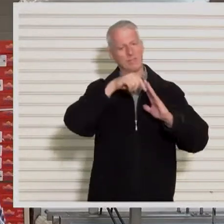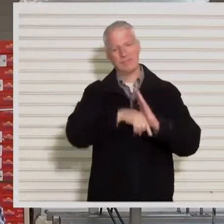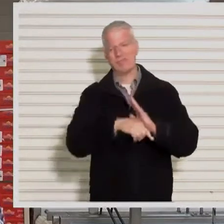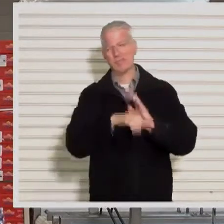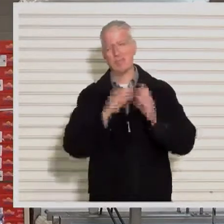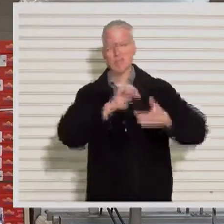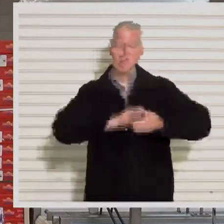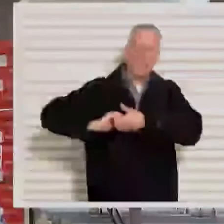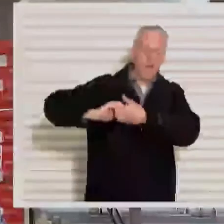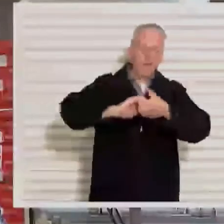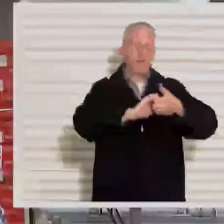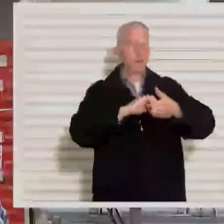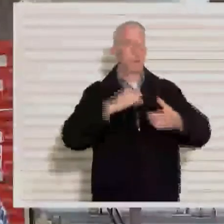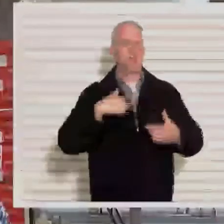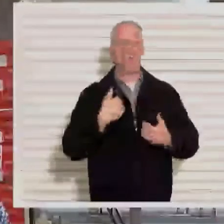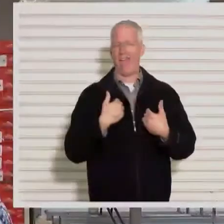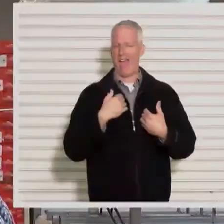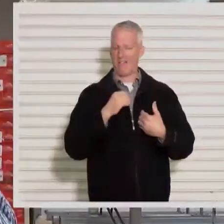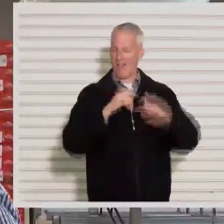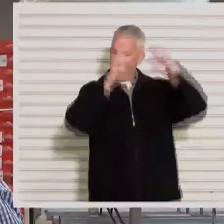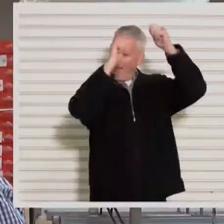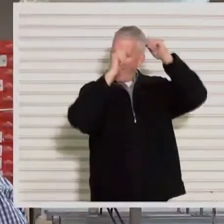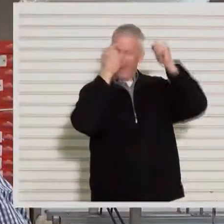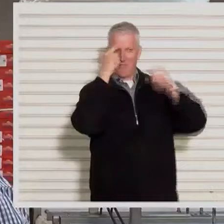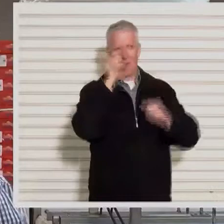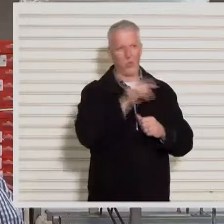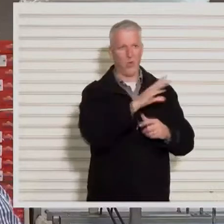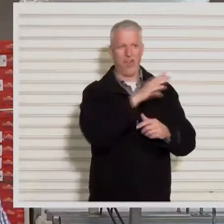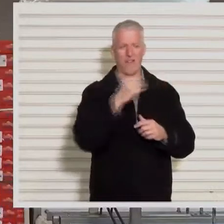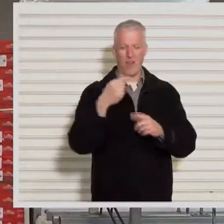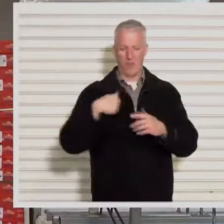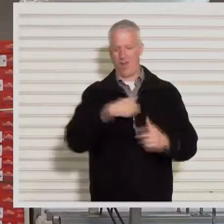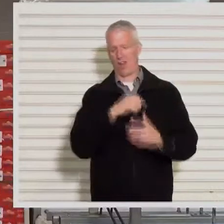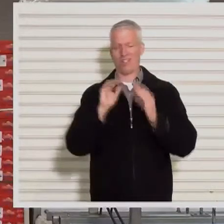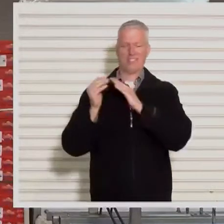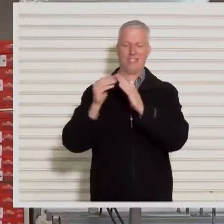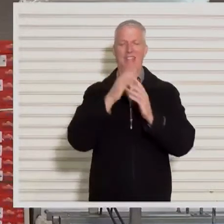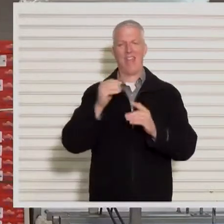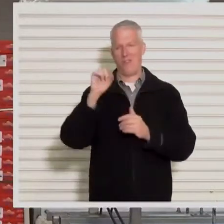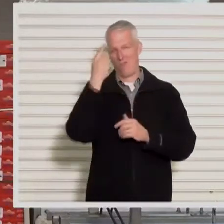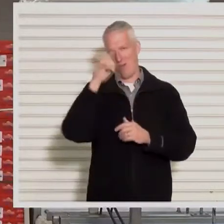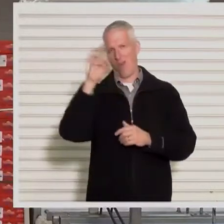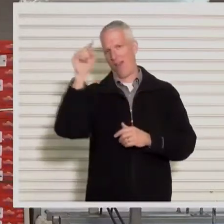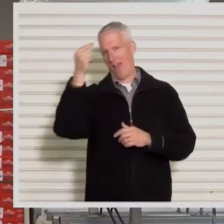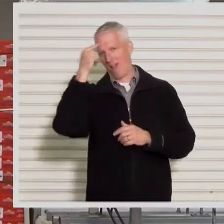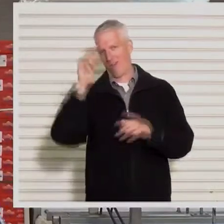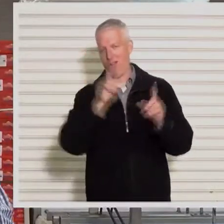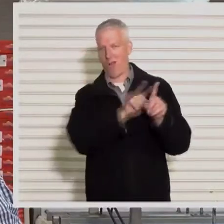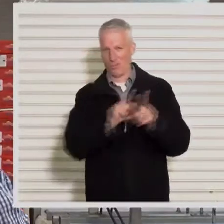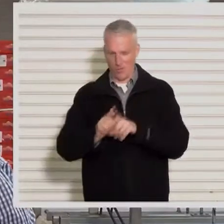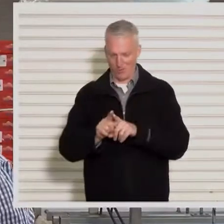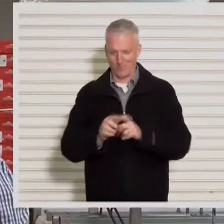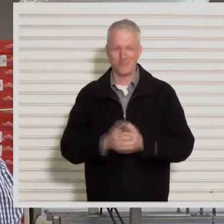a City of Coachella hat for you, and I also got one for the governor, so I'm gonna give you these hats.